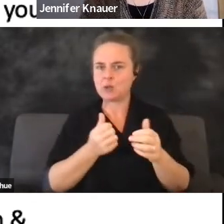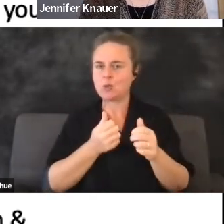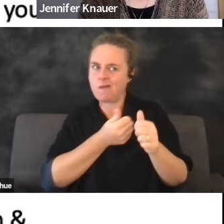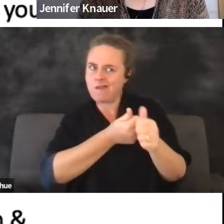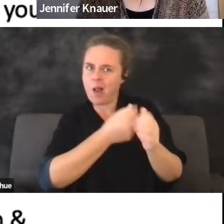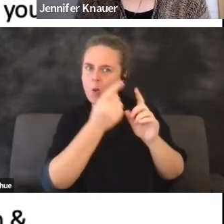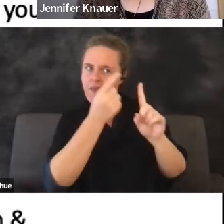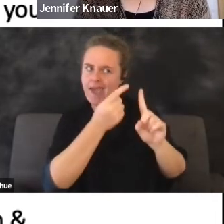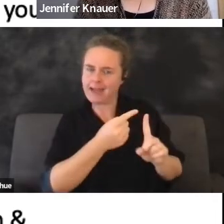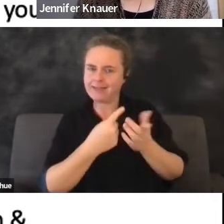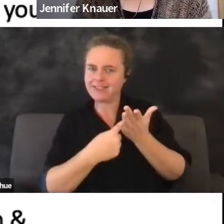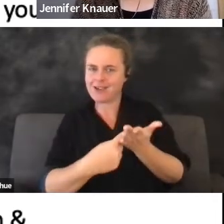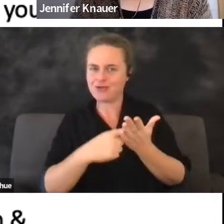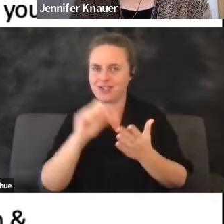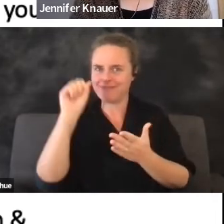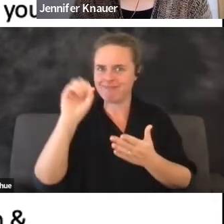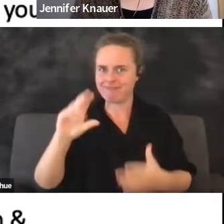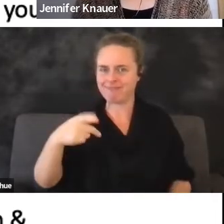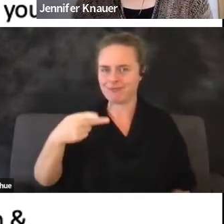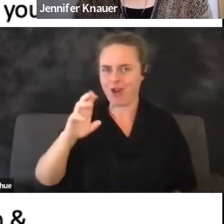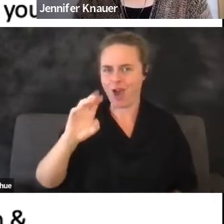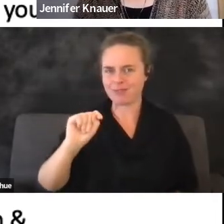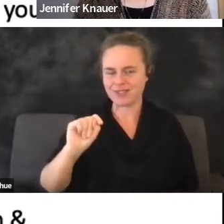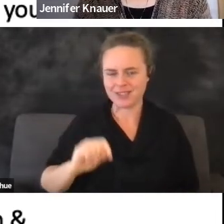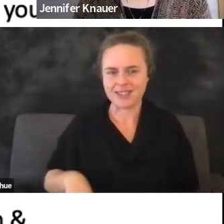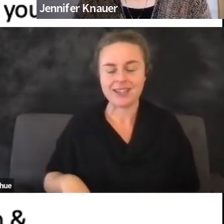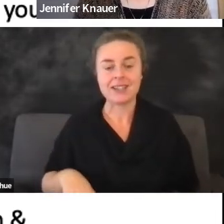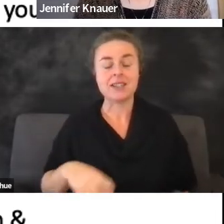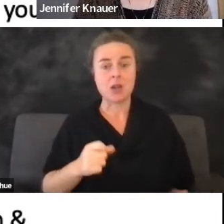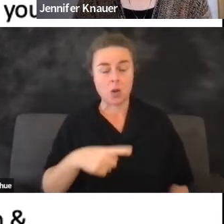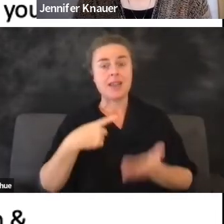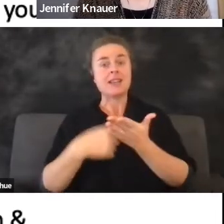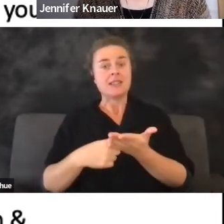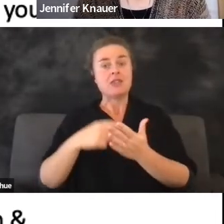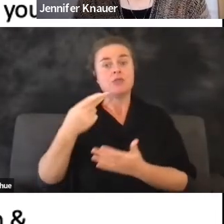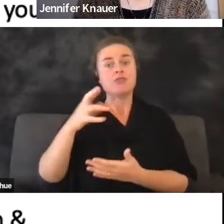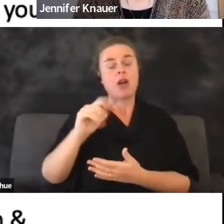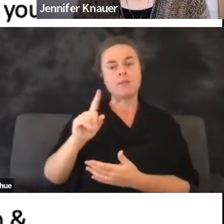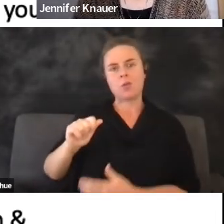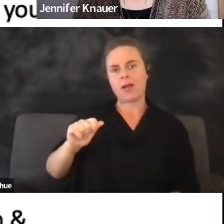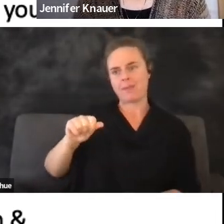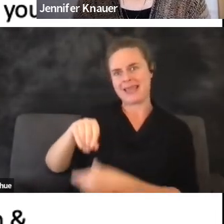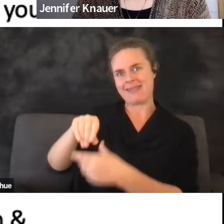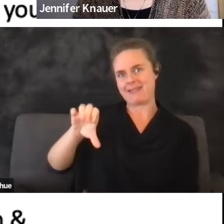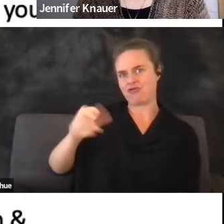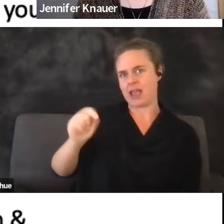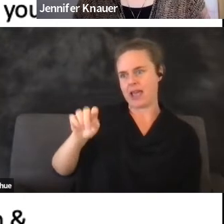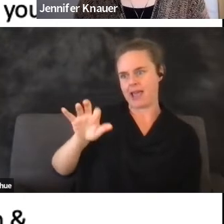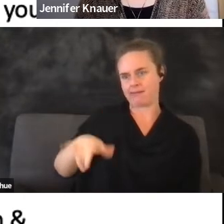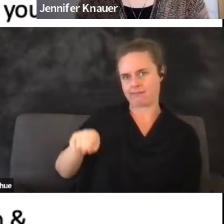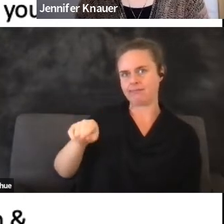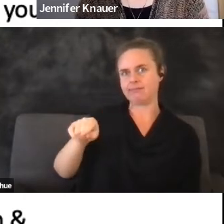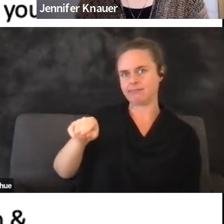of their ability. The discussion prompts will be listed in the chat, so they will travel with you to the room. So each of you has